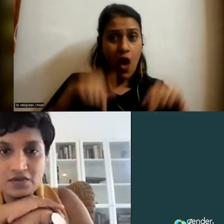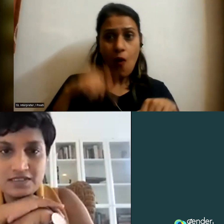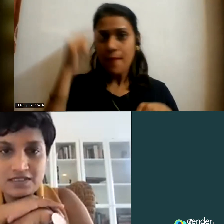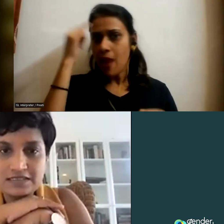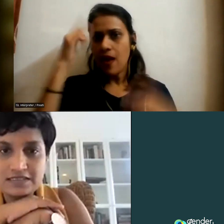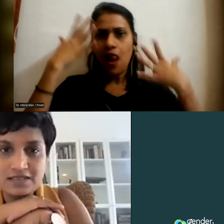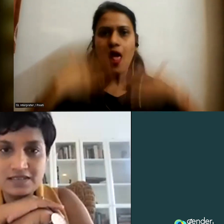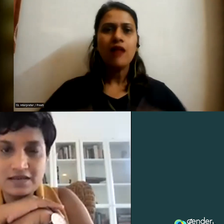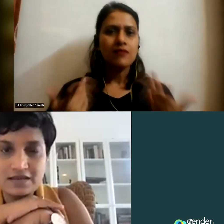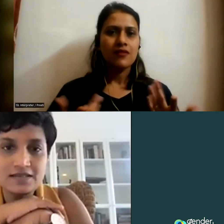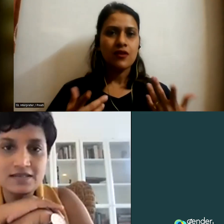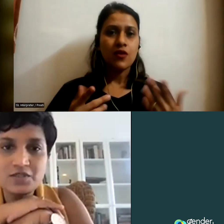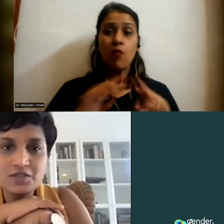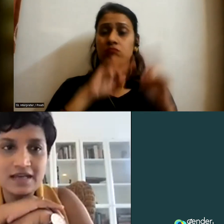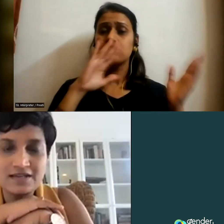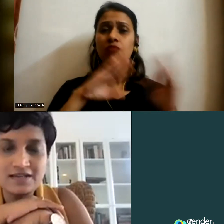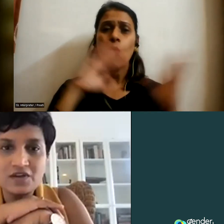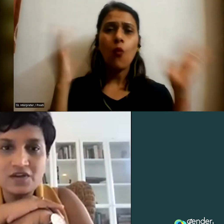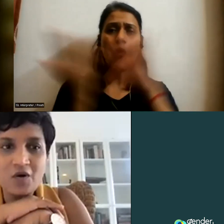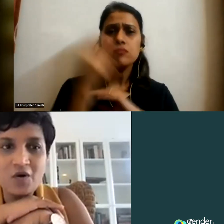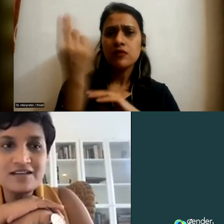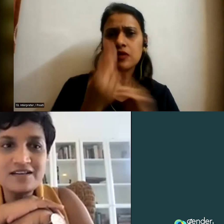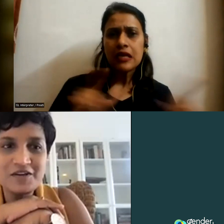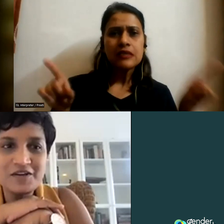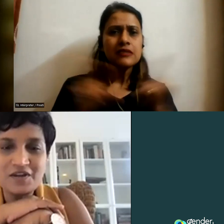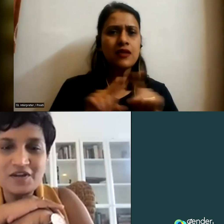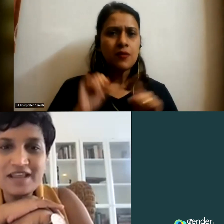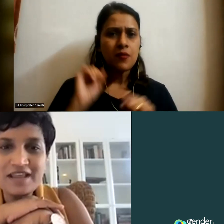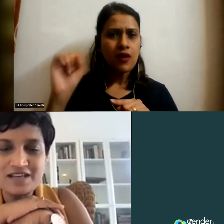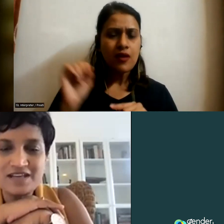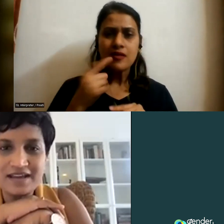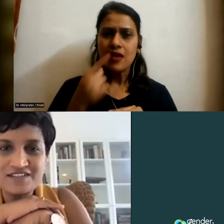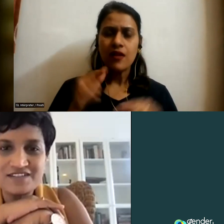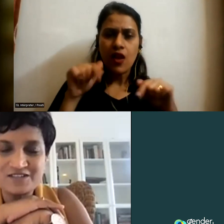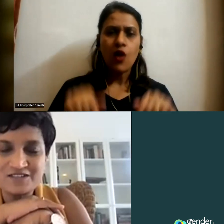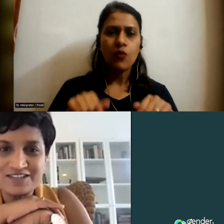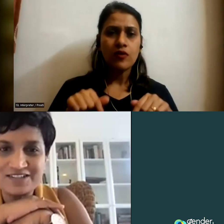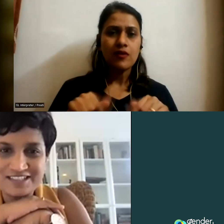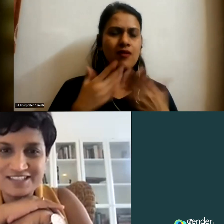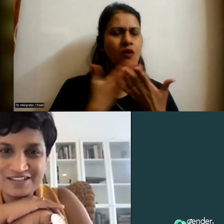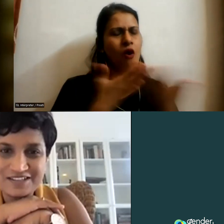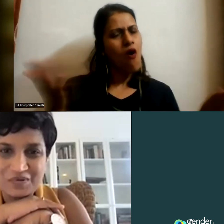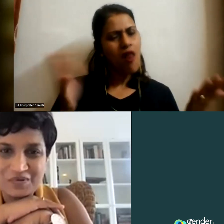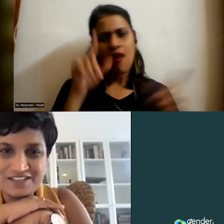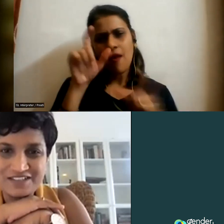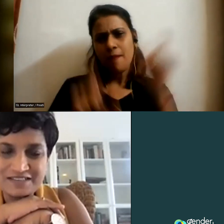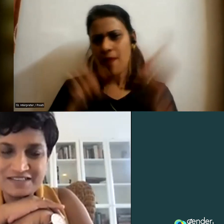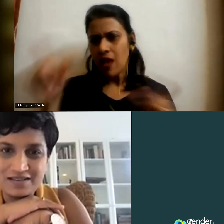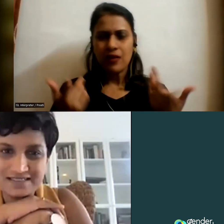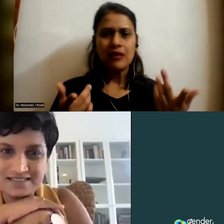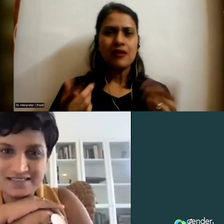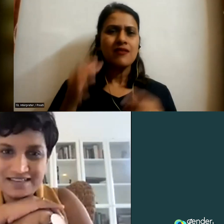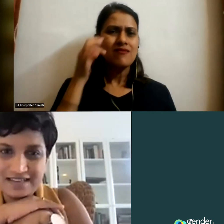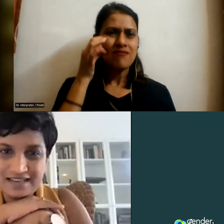universal accessibility is under the assumption that we're all, we all have some kind of physical challenges, or physical